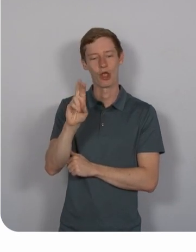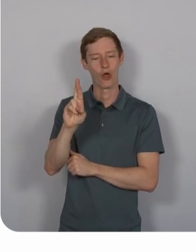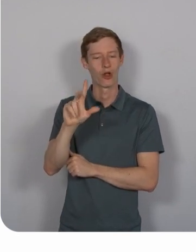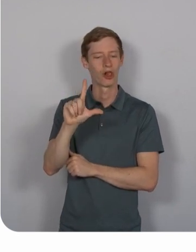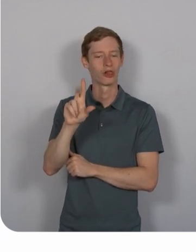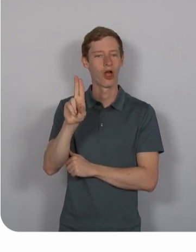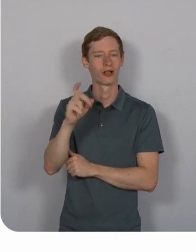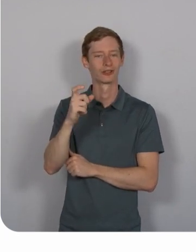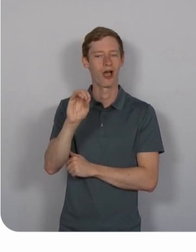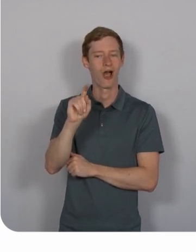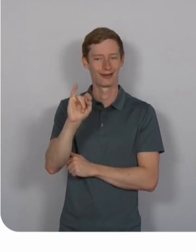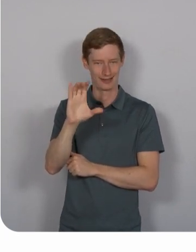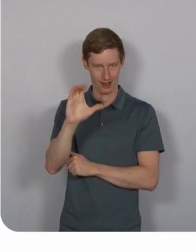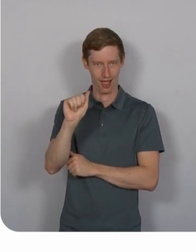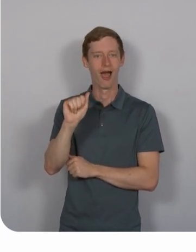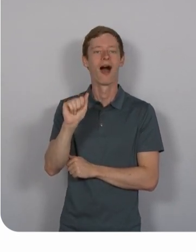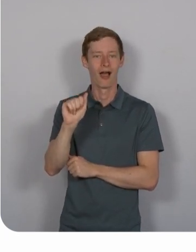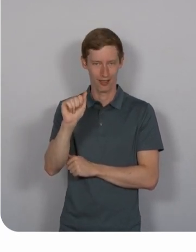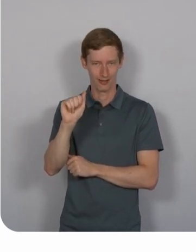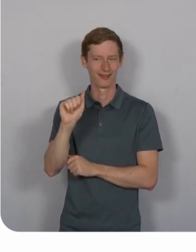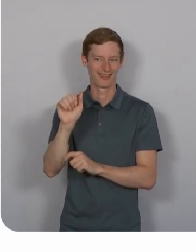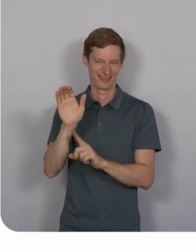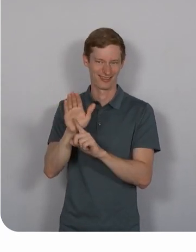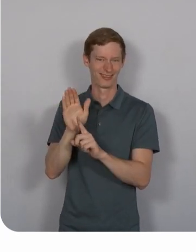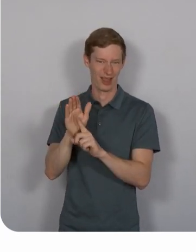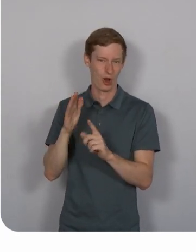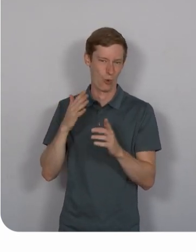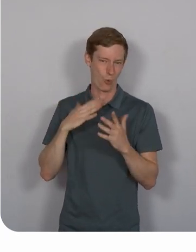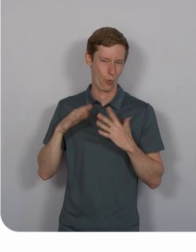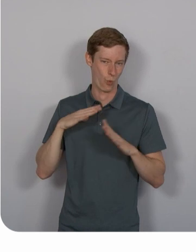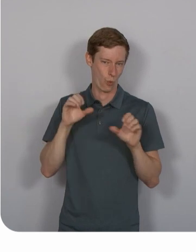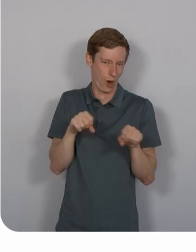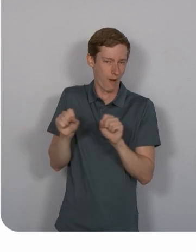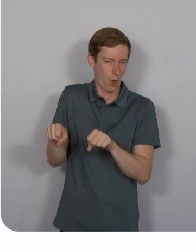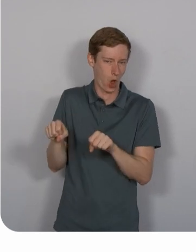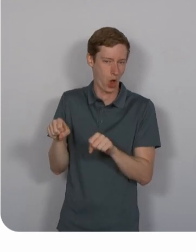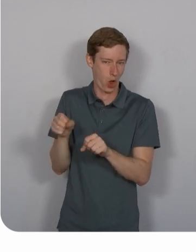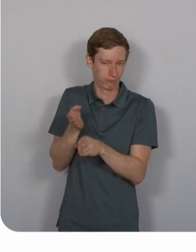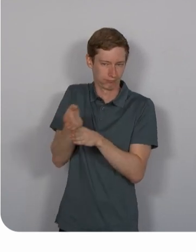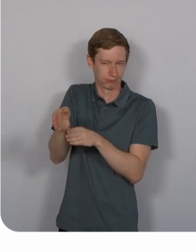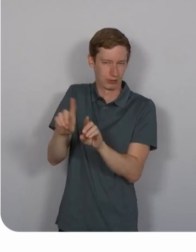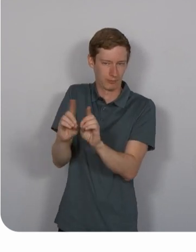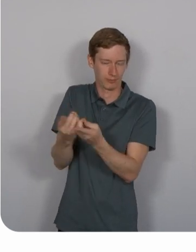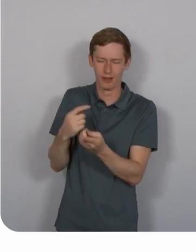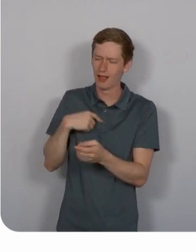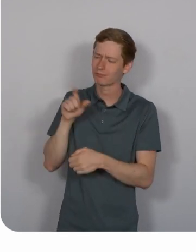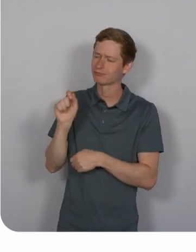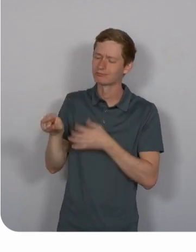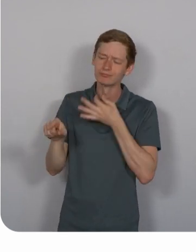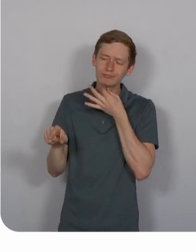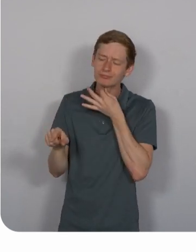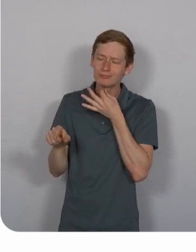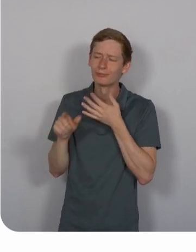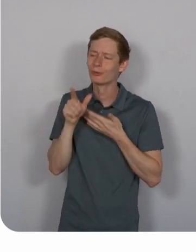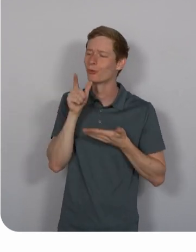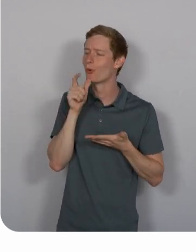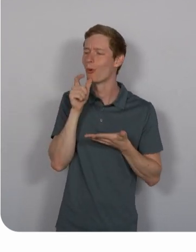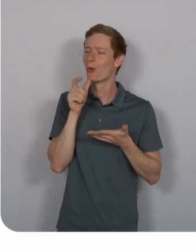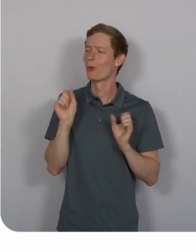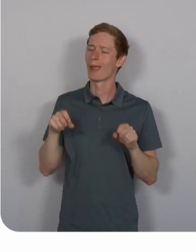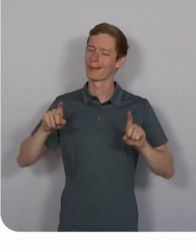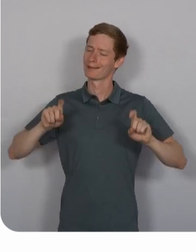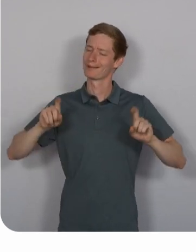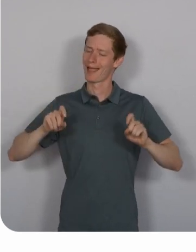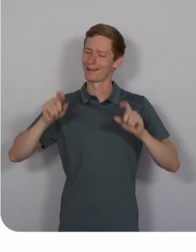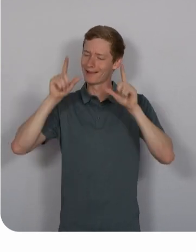Essilor Luxottica. And I asked him, like, hey, do you have any ideas for who would be a good person to take these for a test